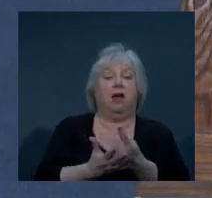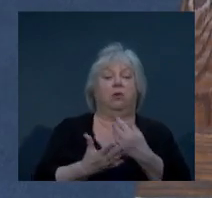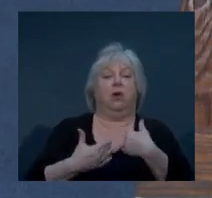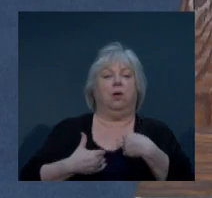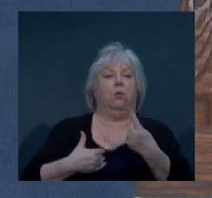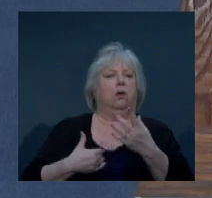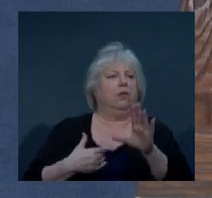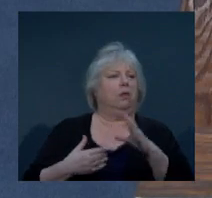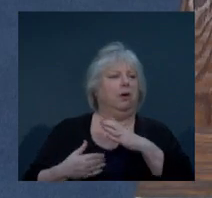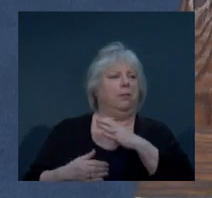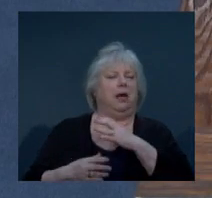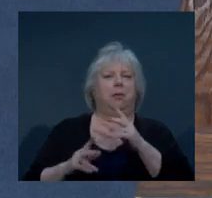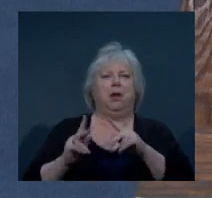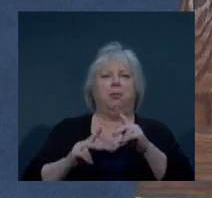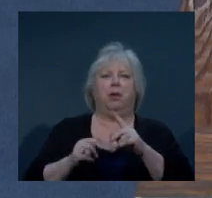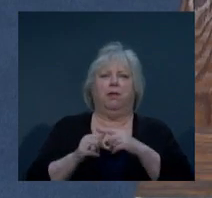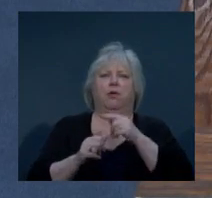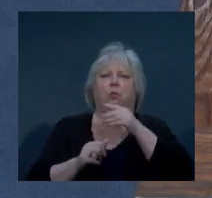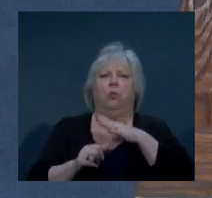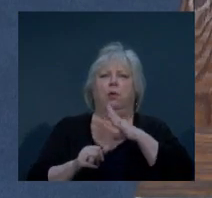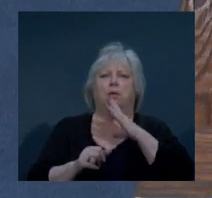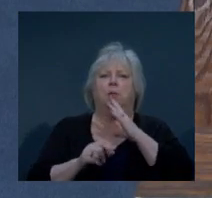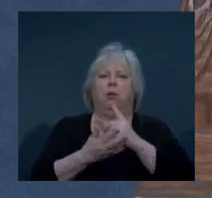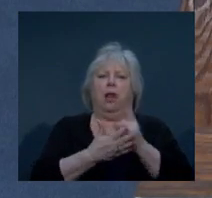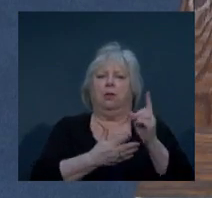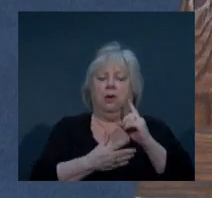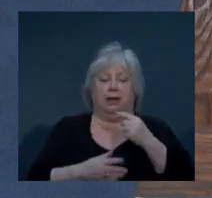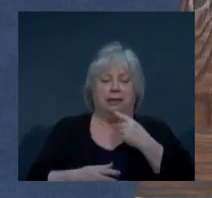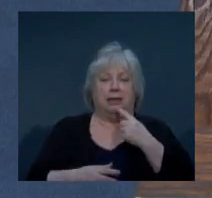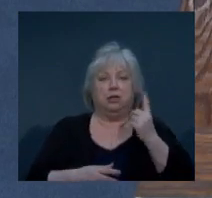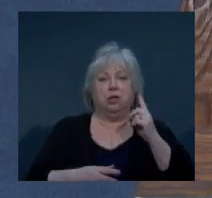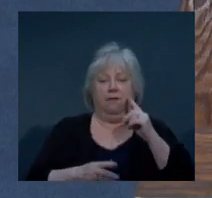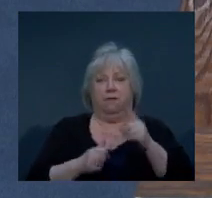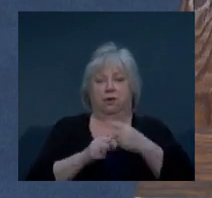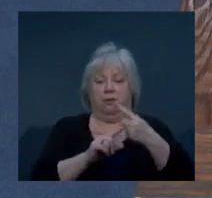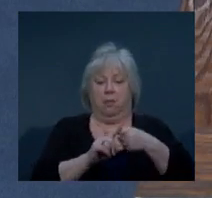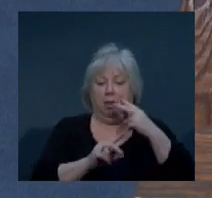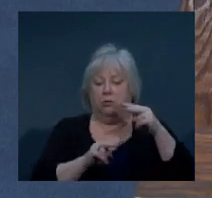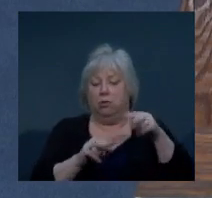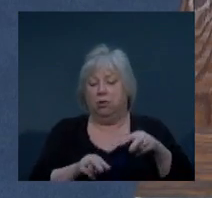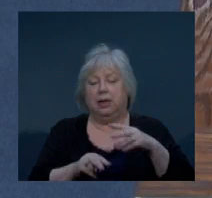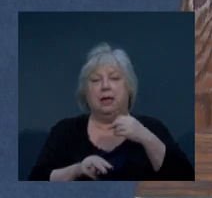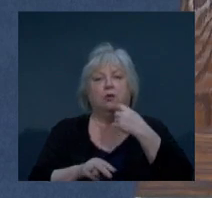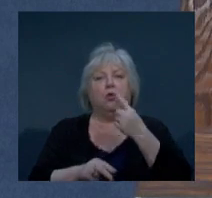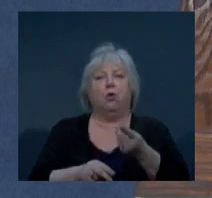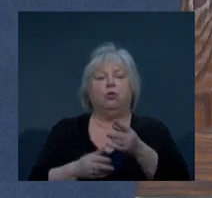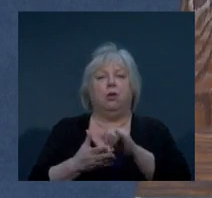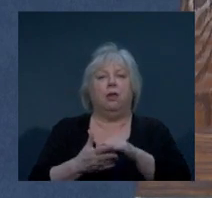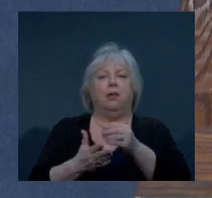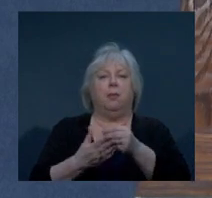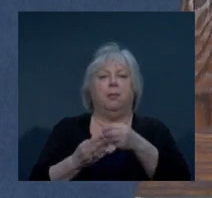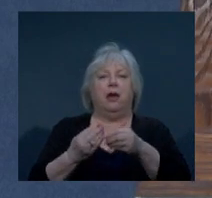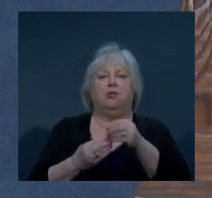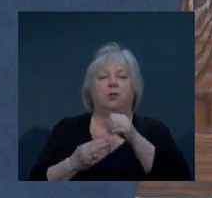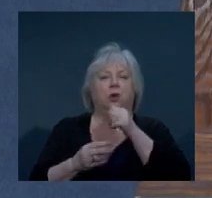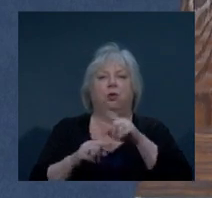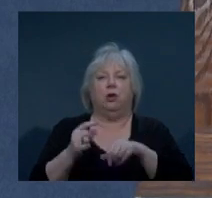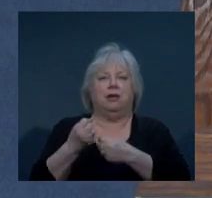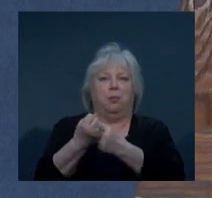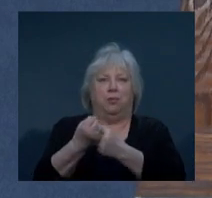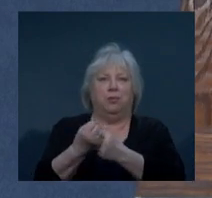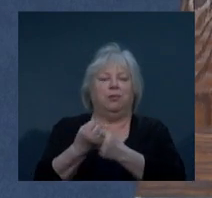committee people, the first lady that spoke last week, that said that she looked at this the first month and told you that the budget was